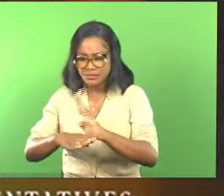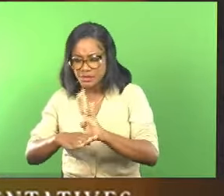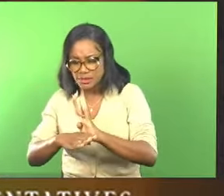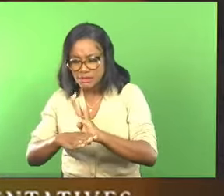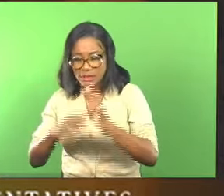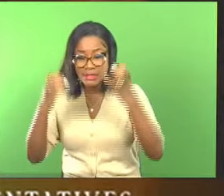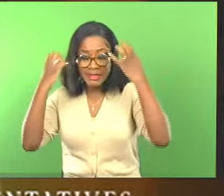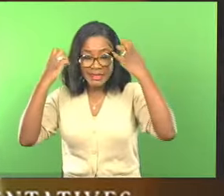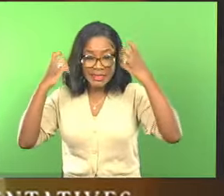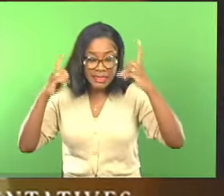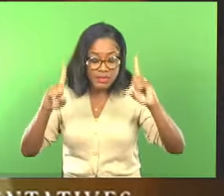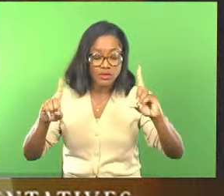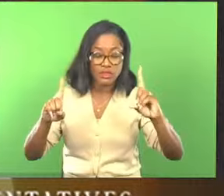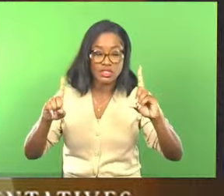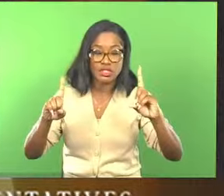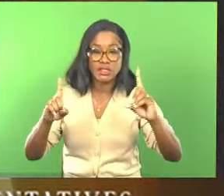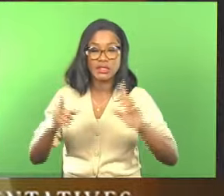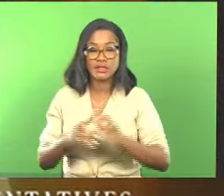education to enterprise,